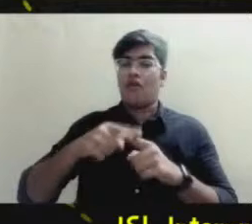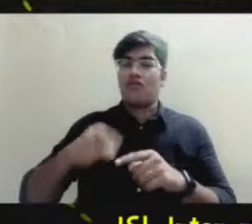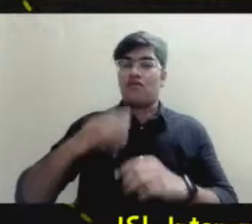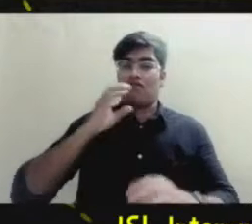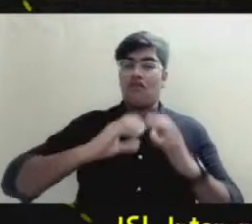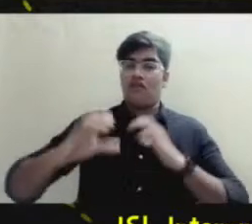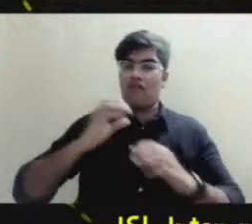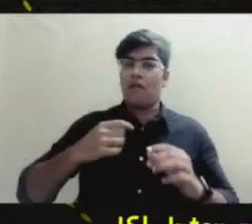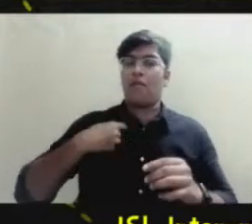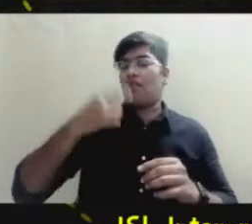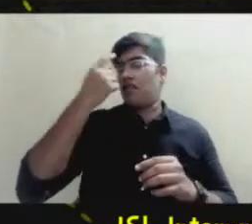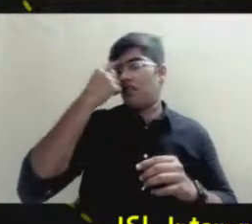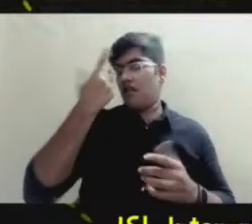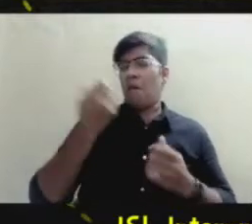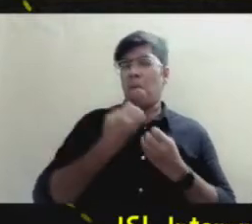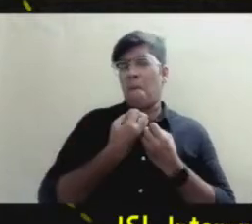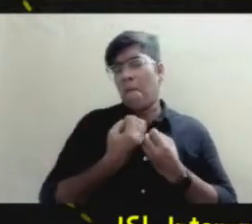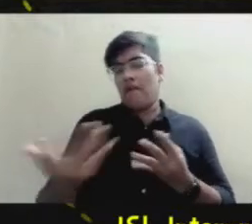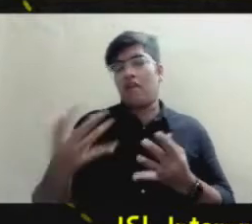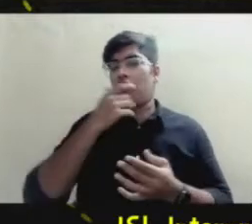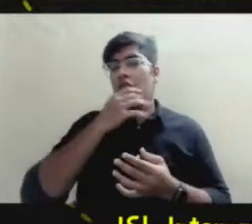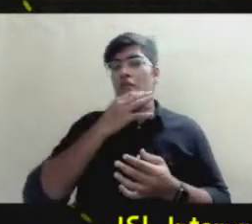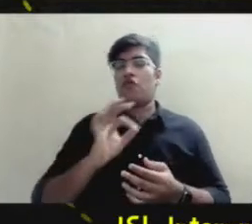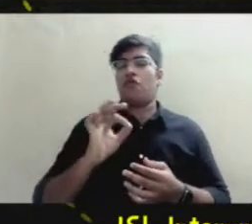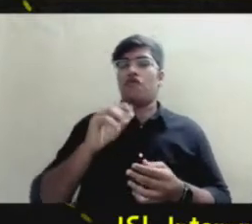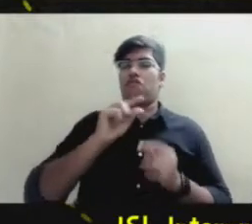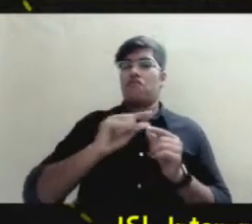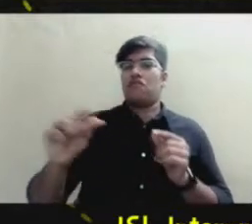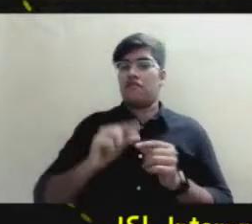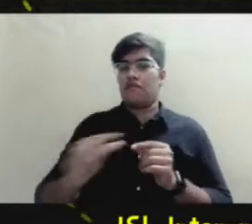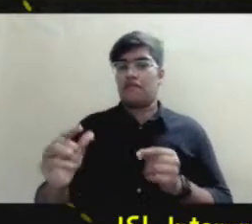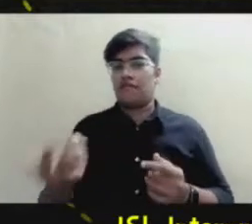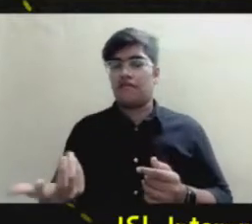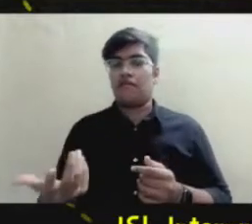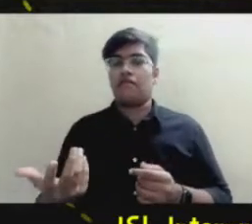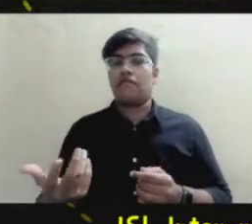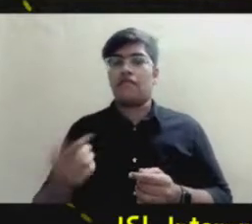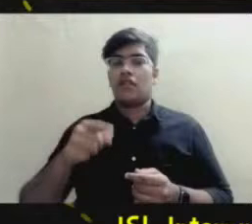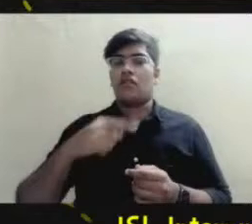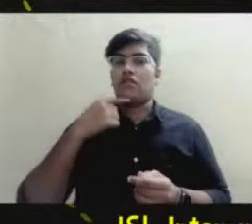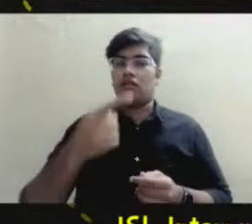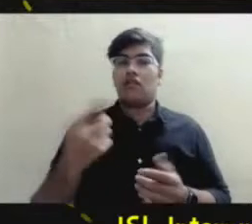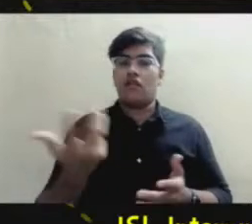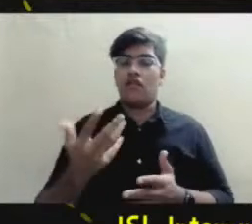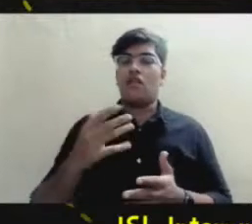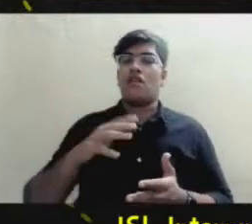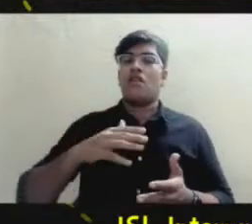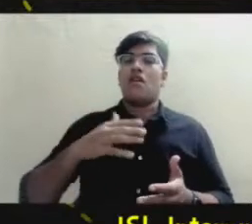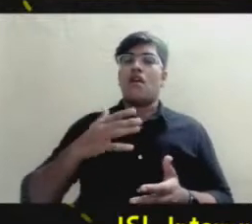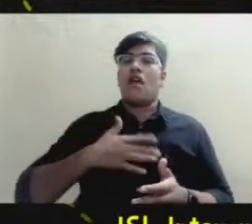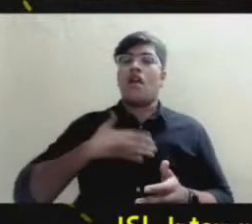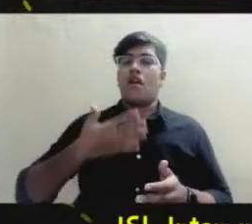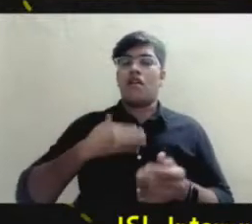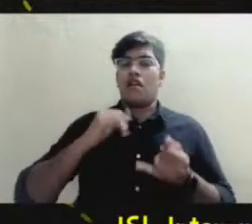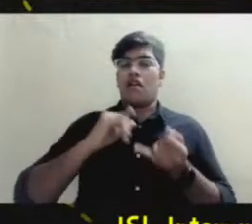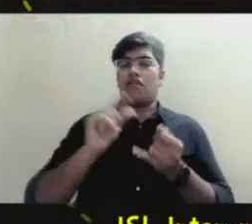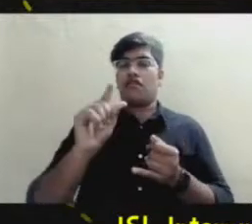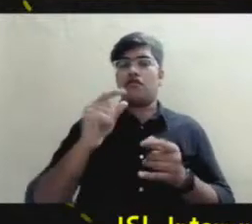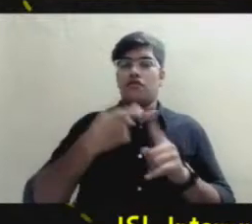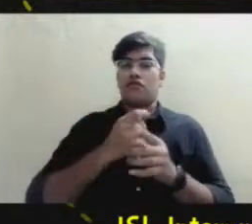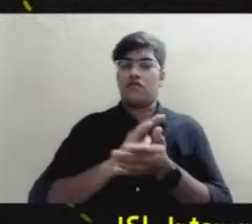think of so many beautiful compositions in different rags, which say Sukh kar ai, I have